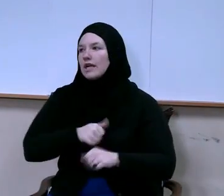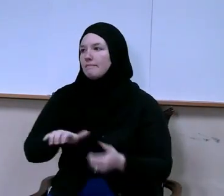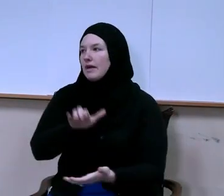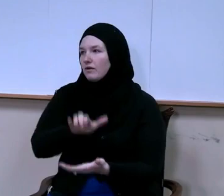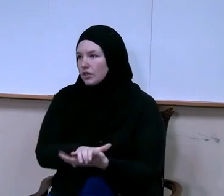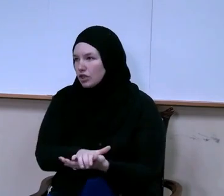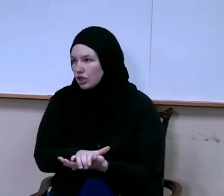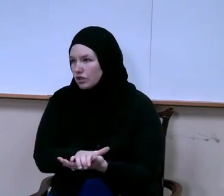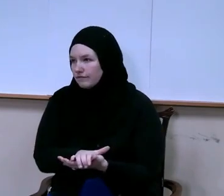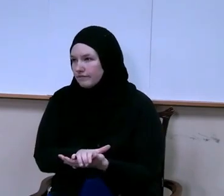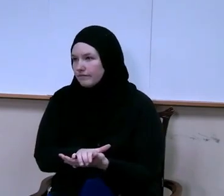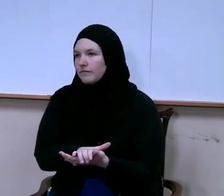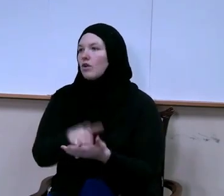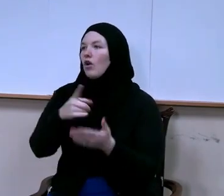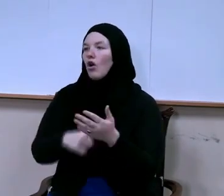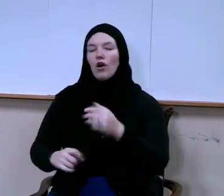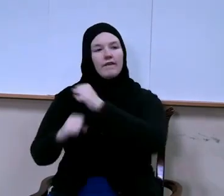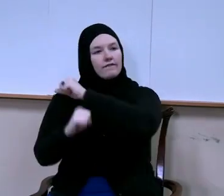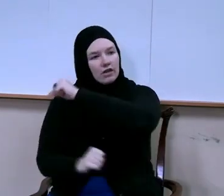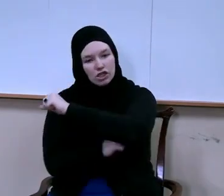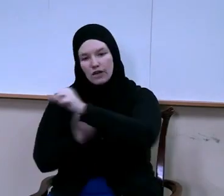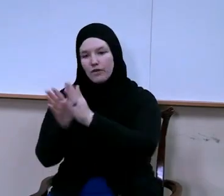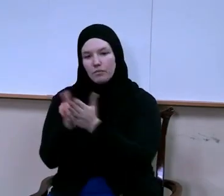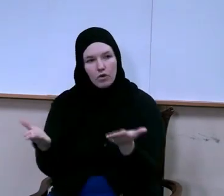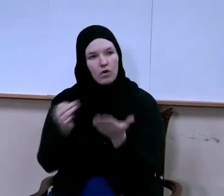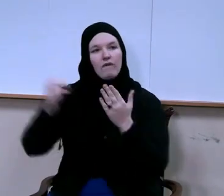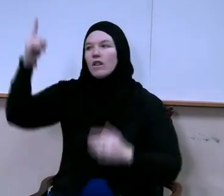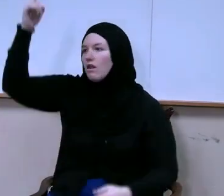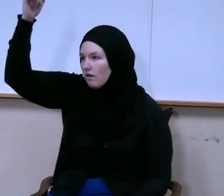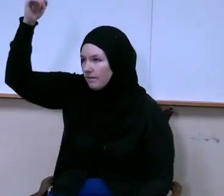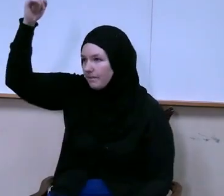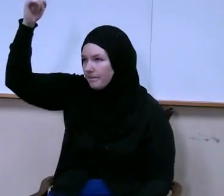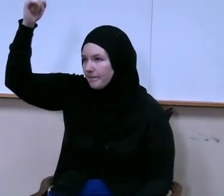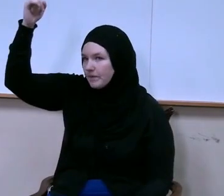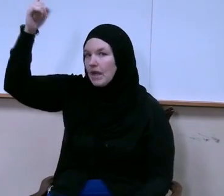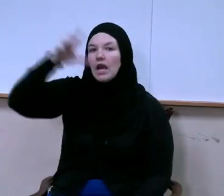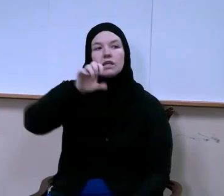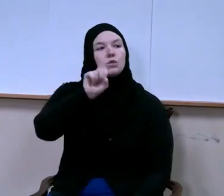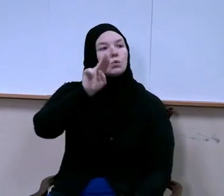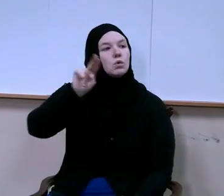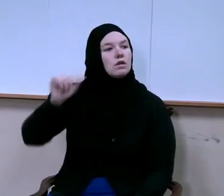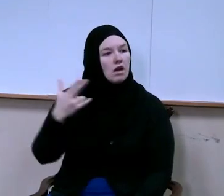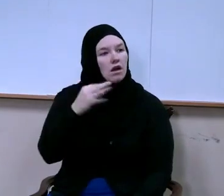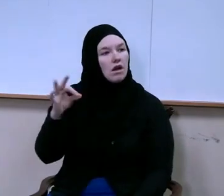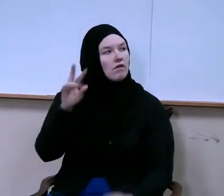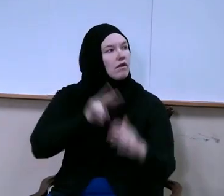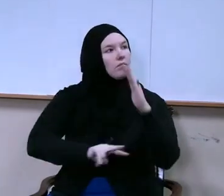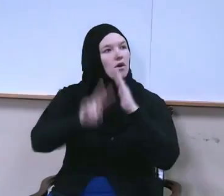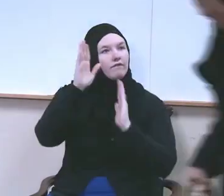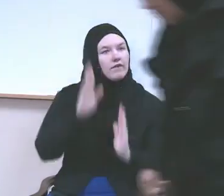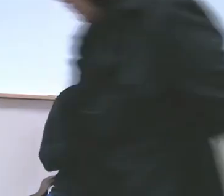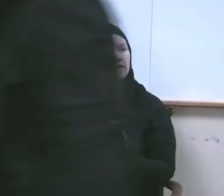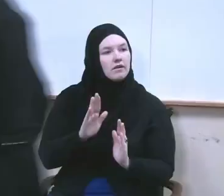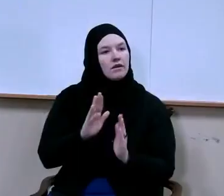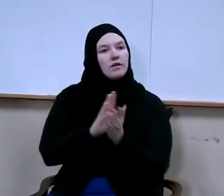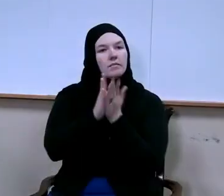marriage on the foundation of the book of Allah and the sunnah of the Prophet sallallahu